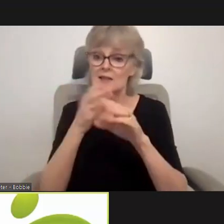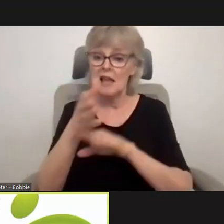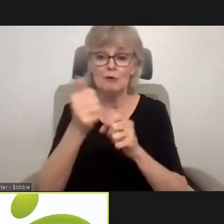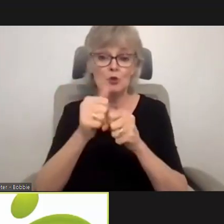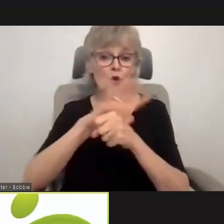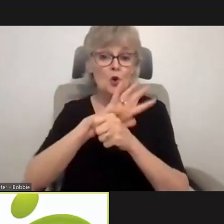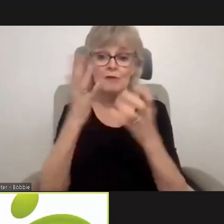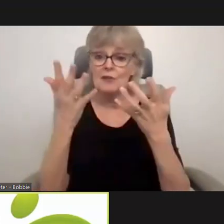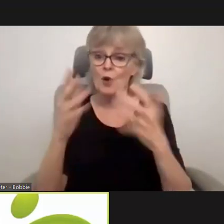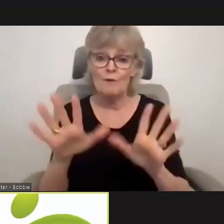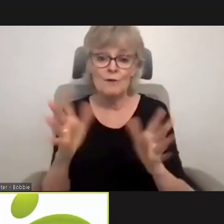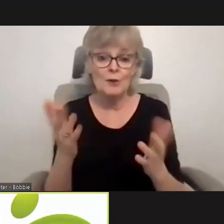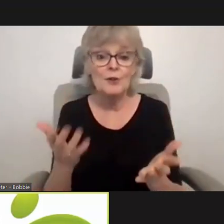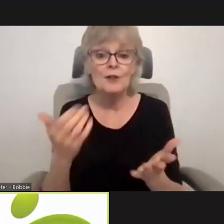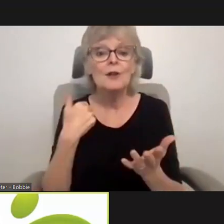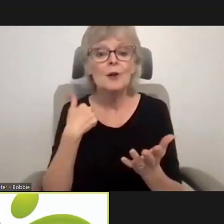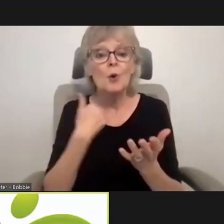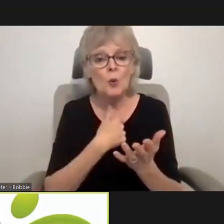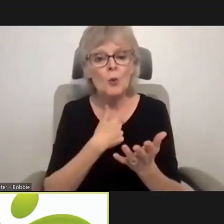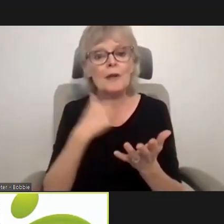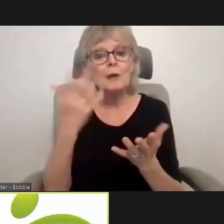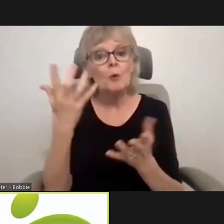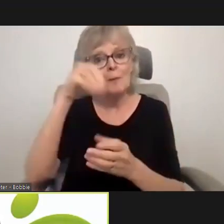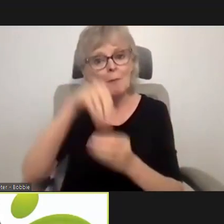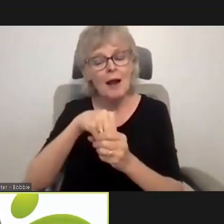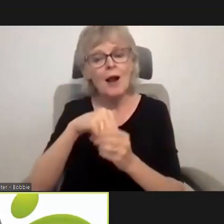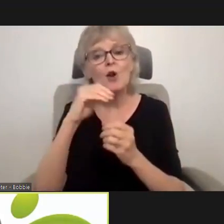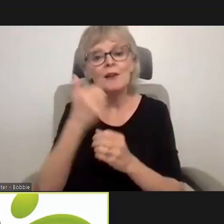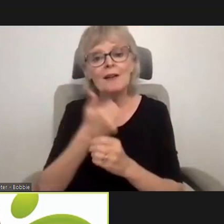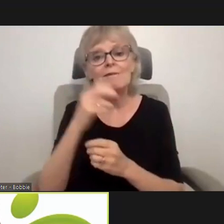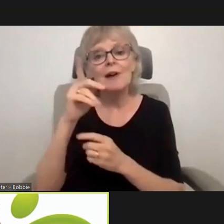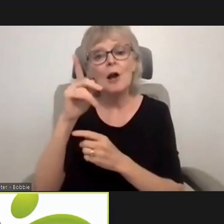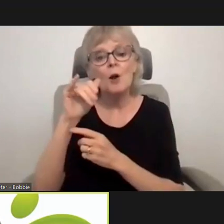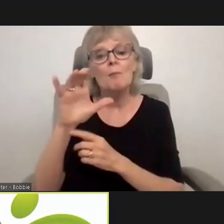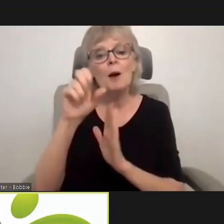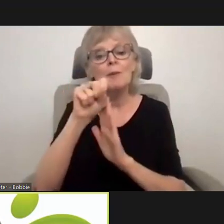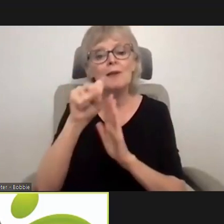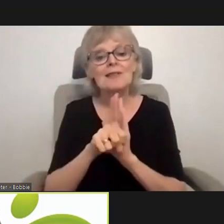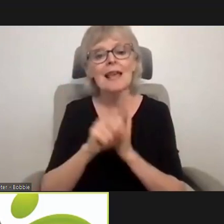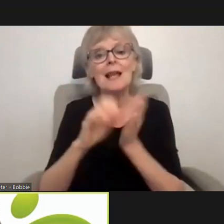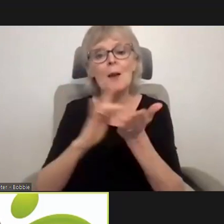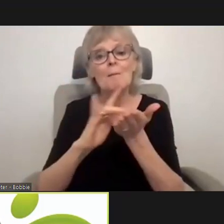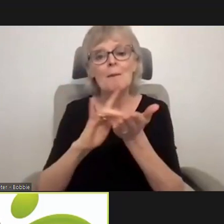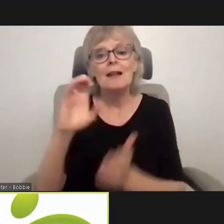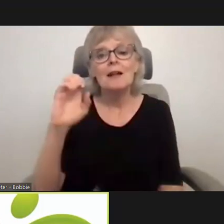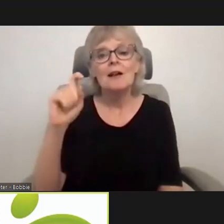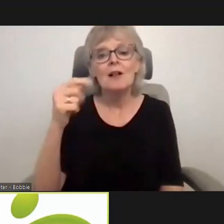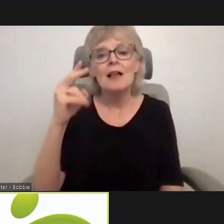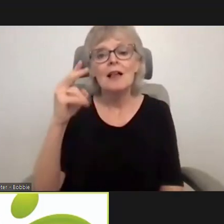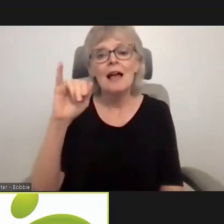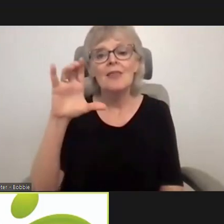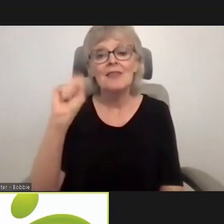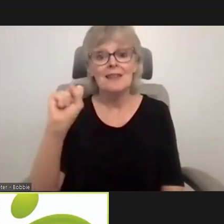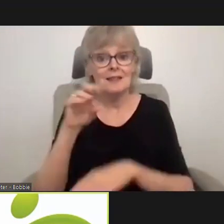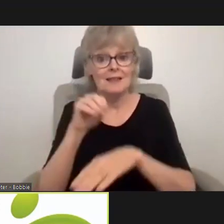is being a part of our state's Public Health Medical Ethics Advisory Board.